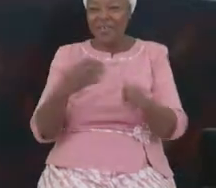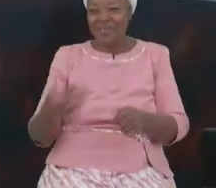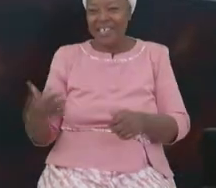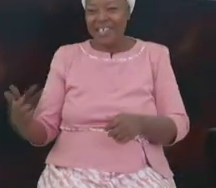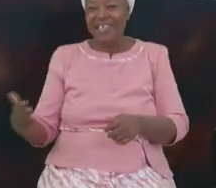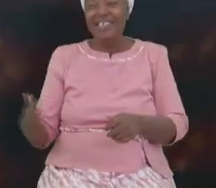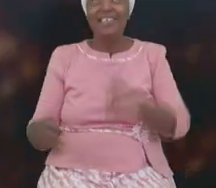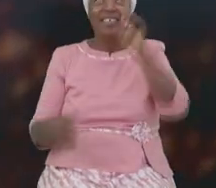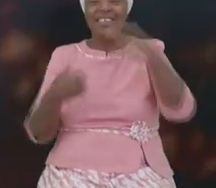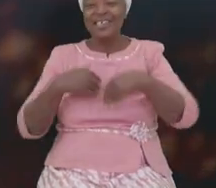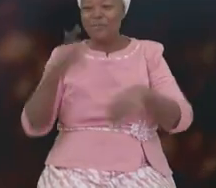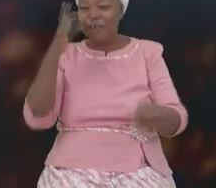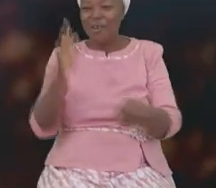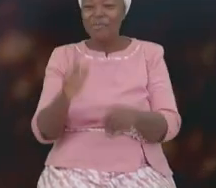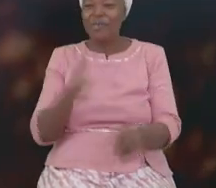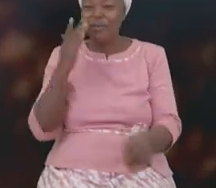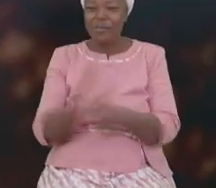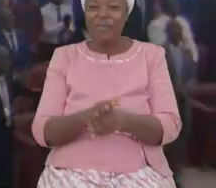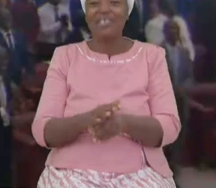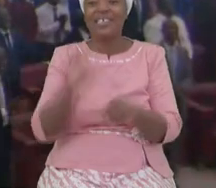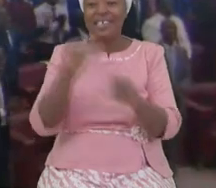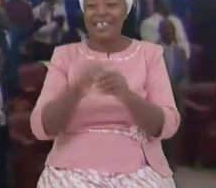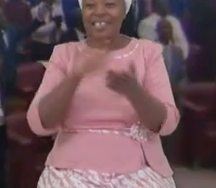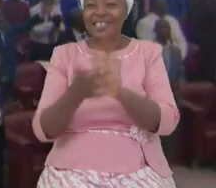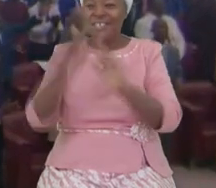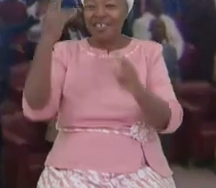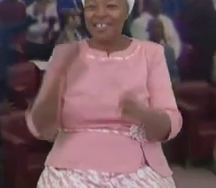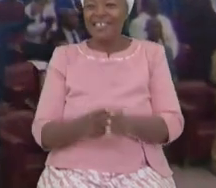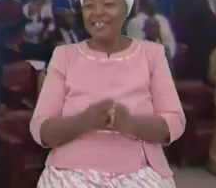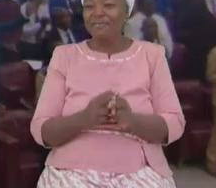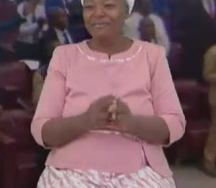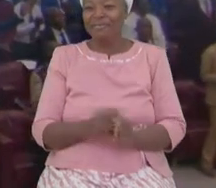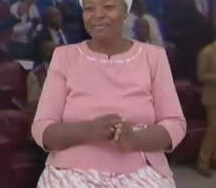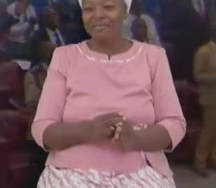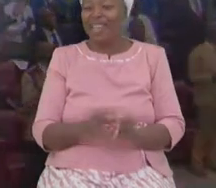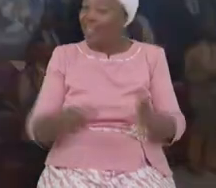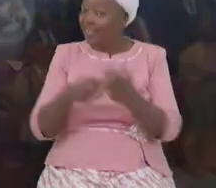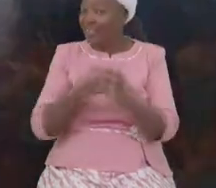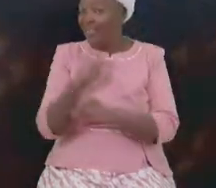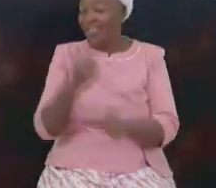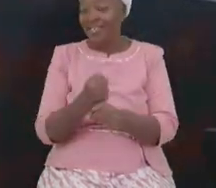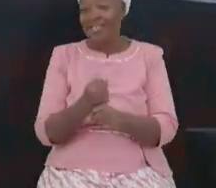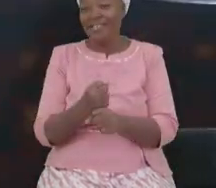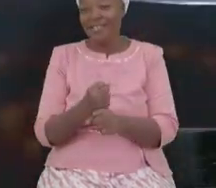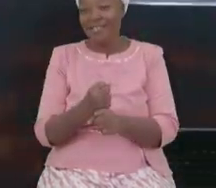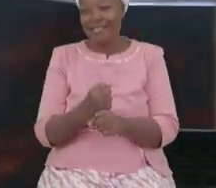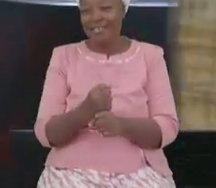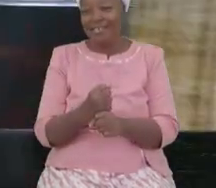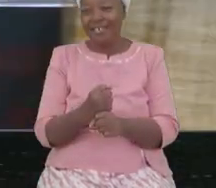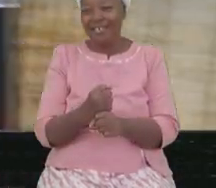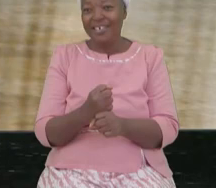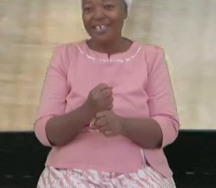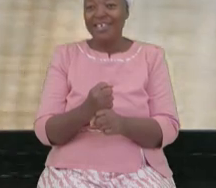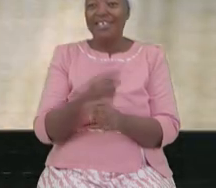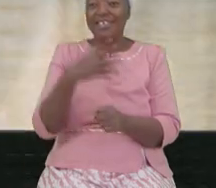he has promised in Jesus' name. This year, the trees of